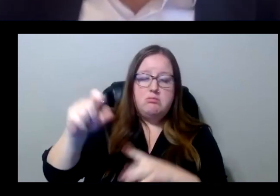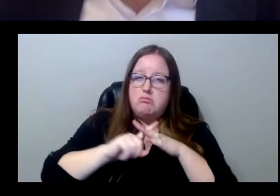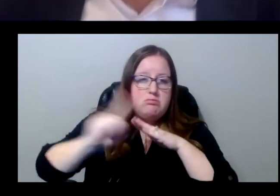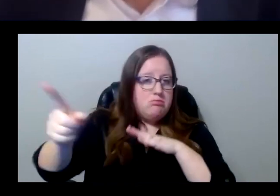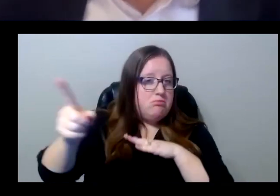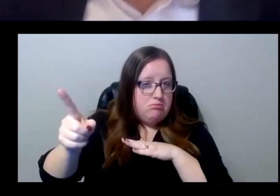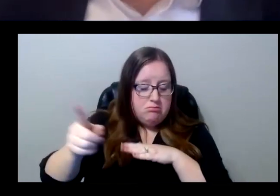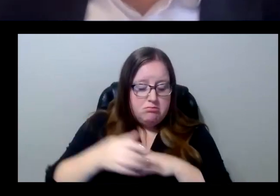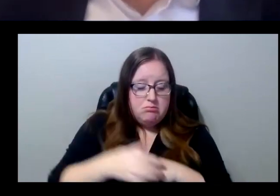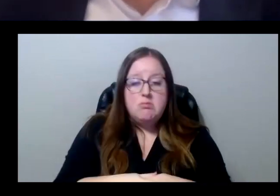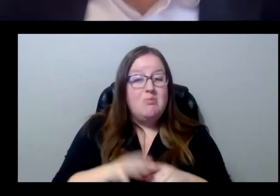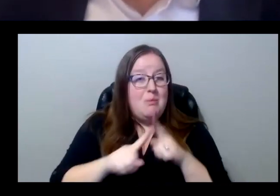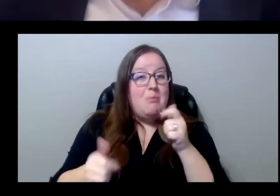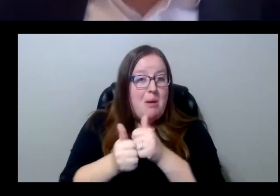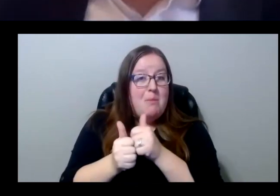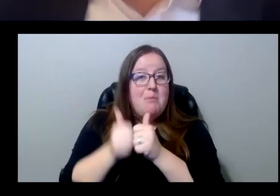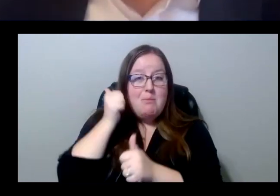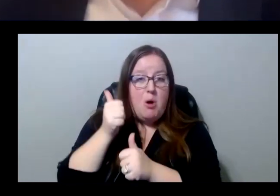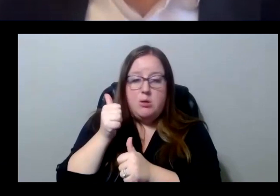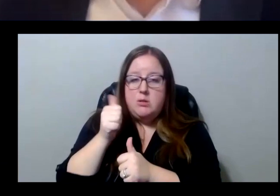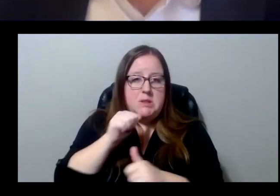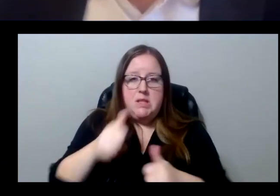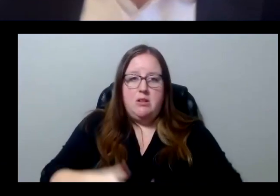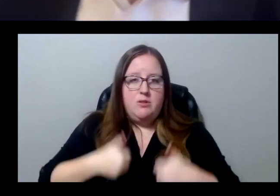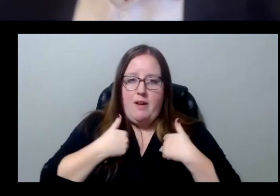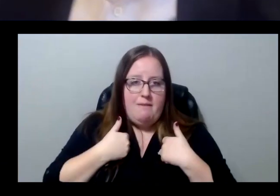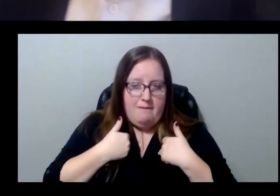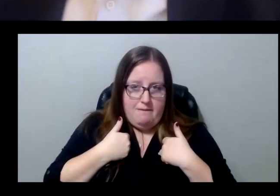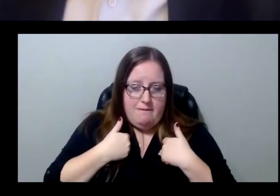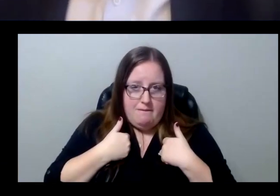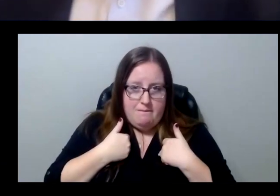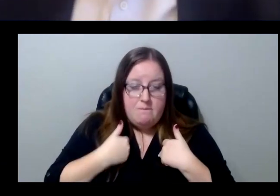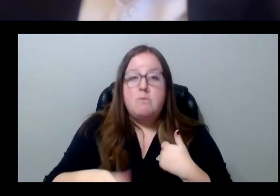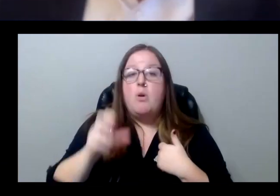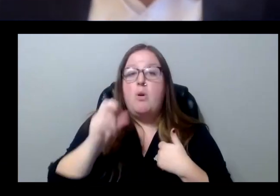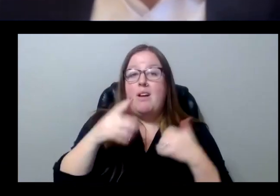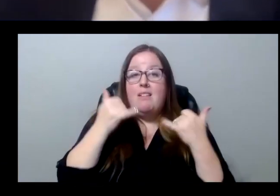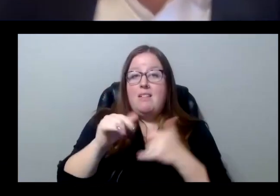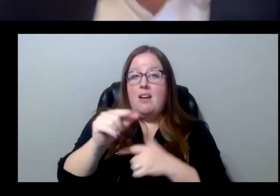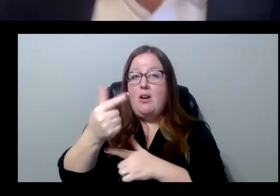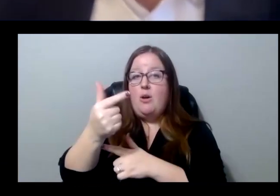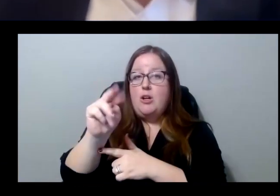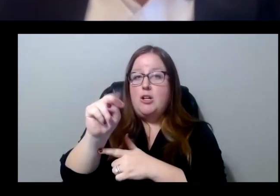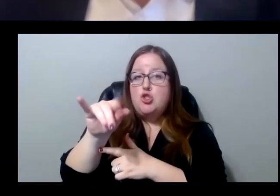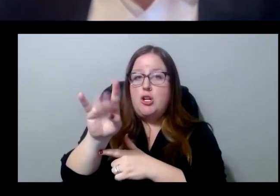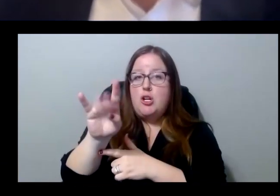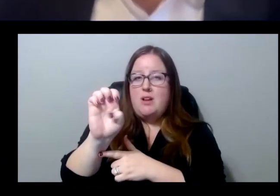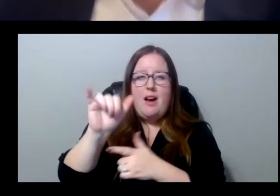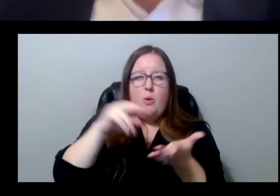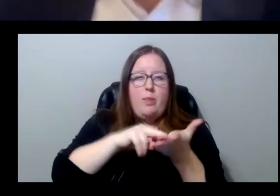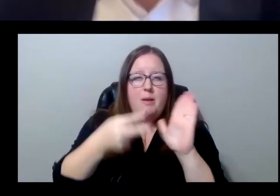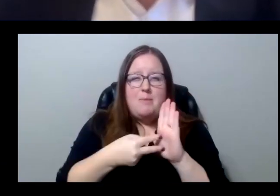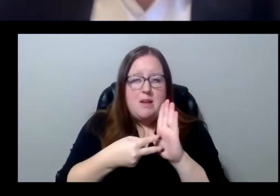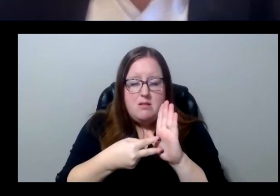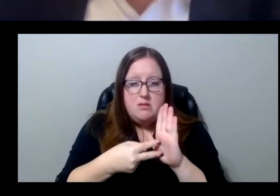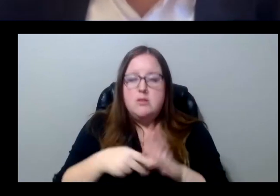the Bosnian Serb army from attacking further. And that happened, but there was a food